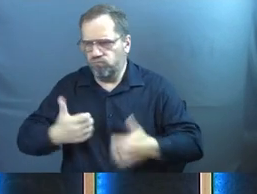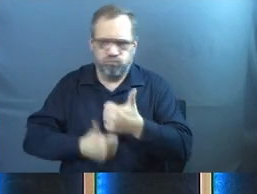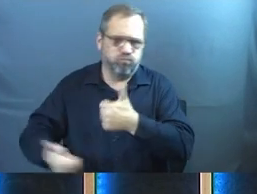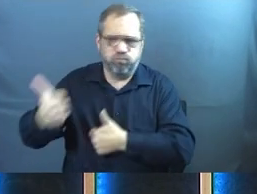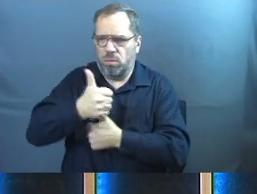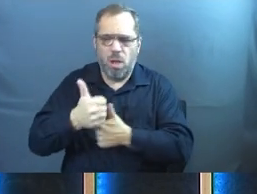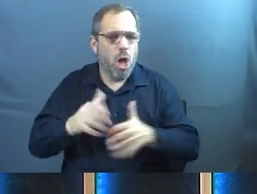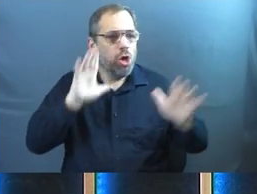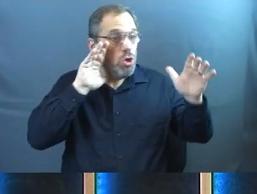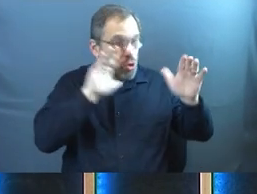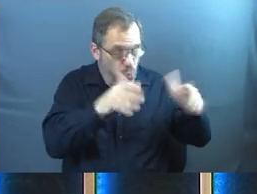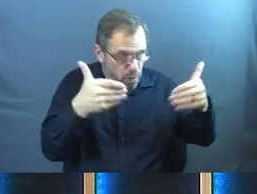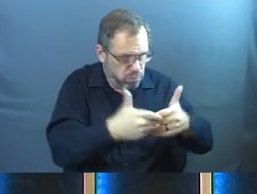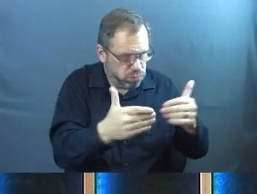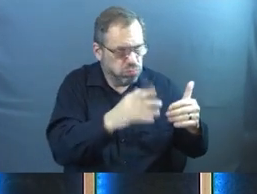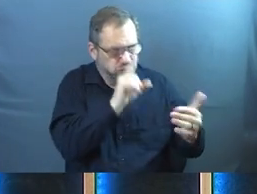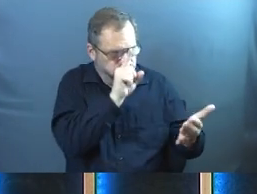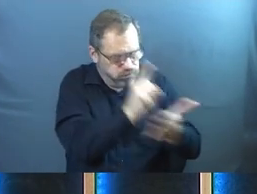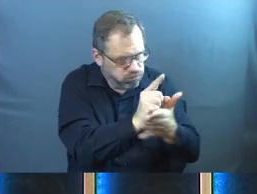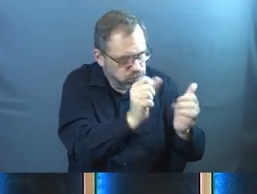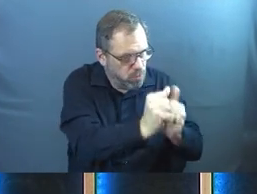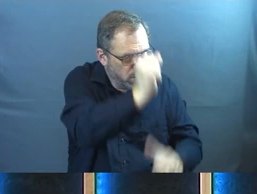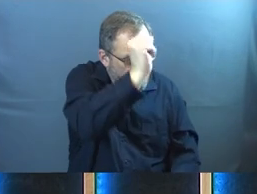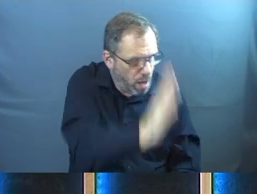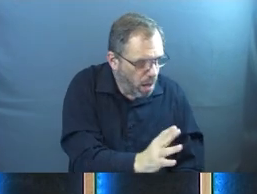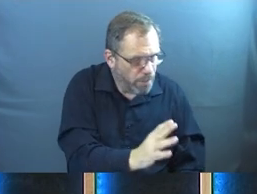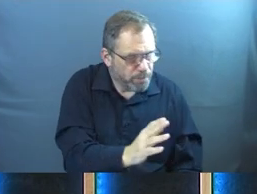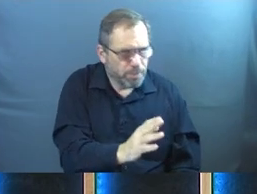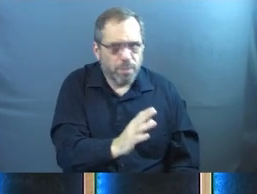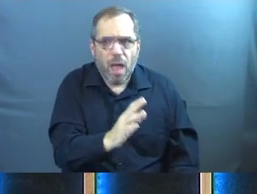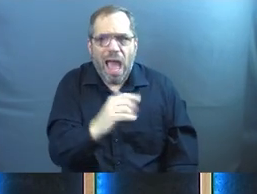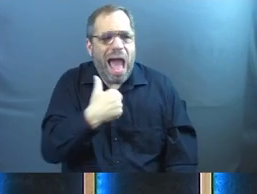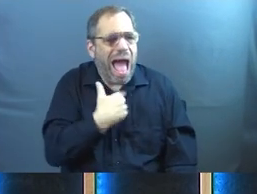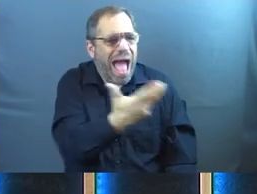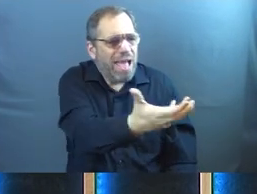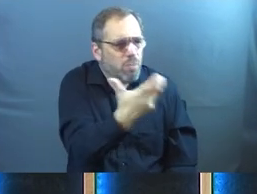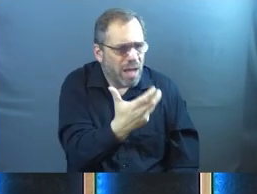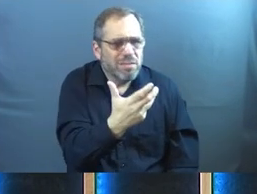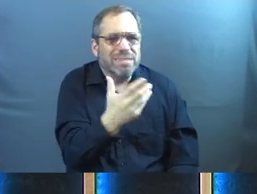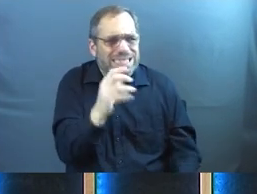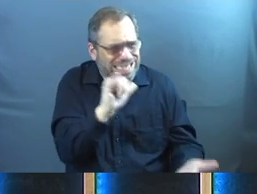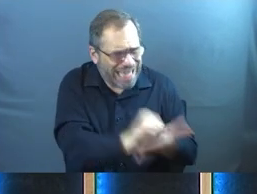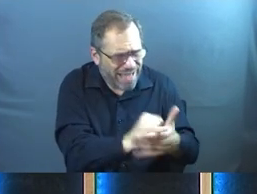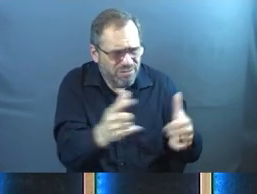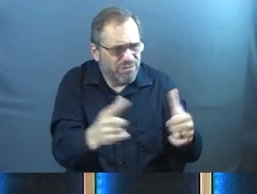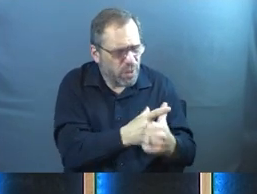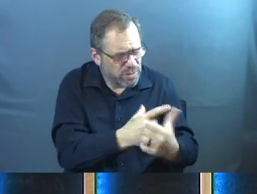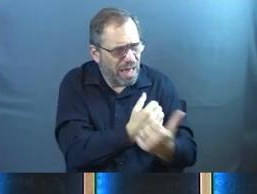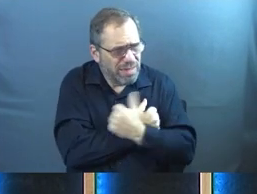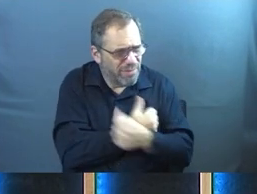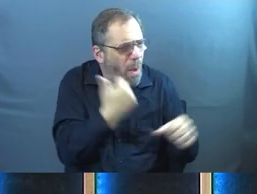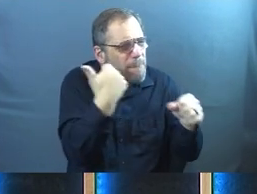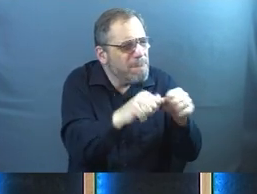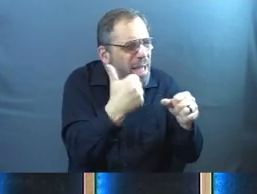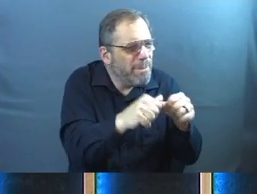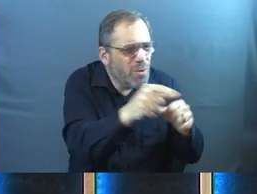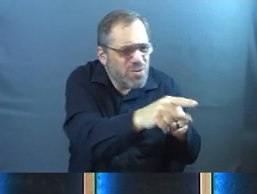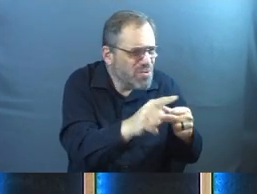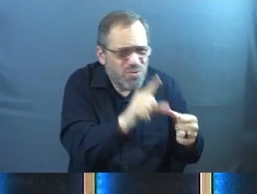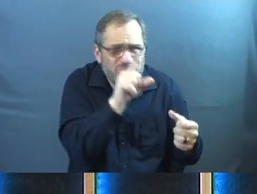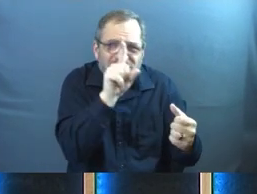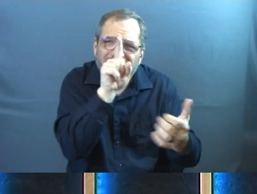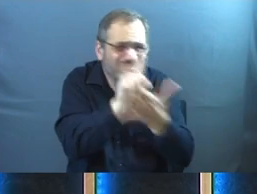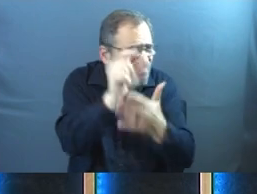stuff. You were actually in love with God. He says, I want you to get back to that. Remember when you used to be in